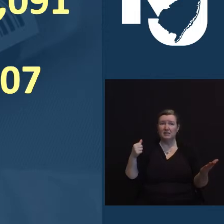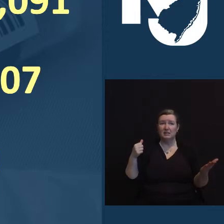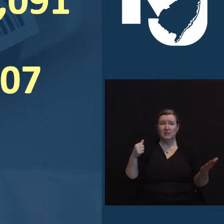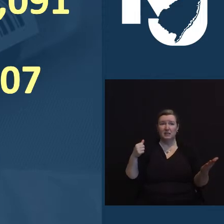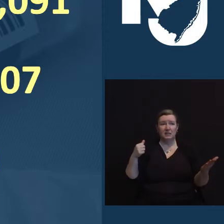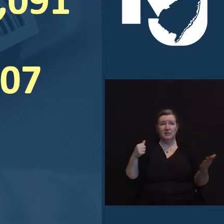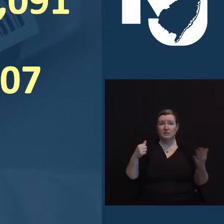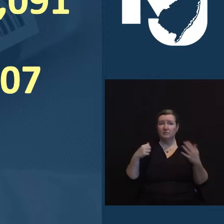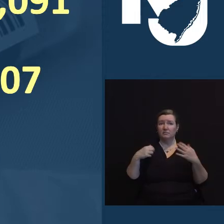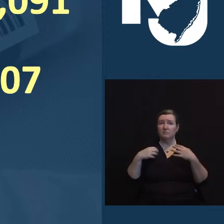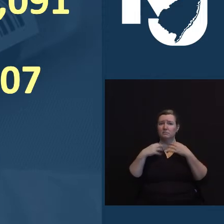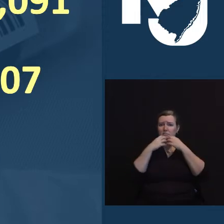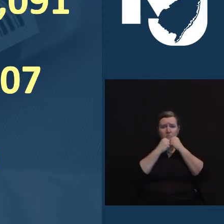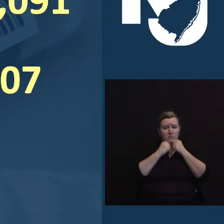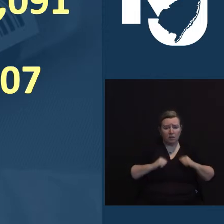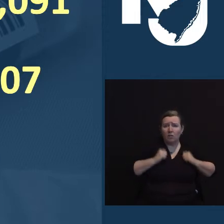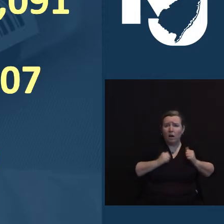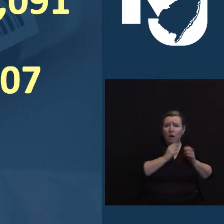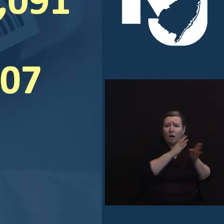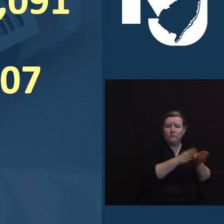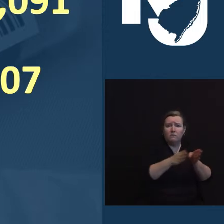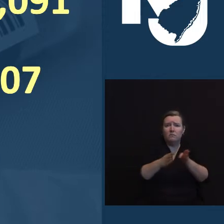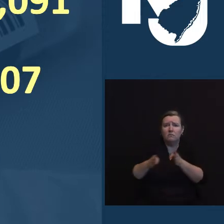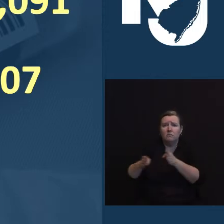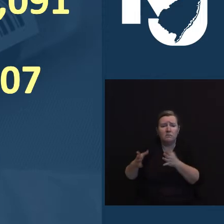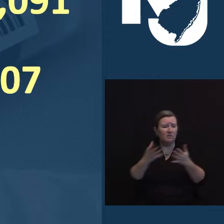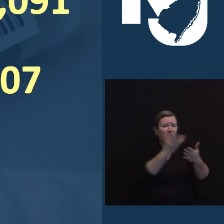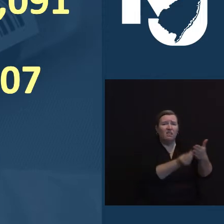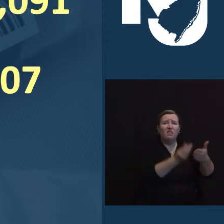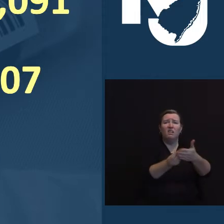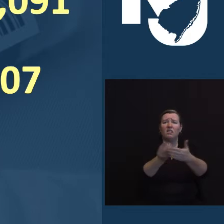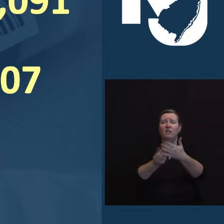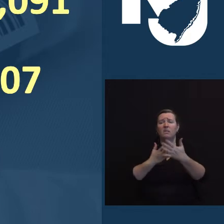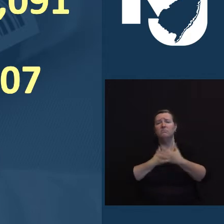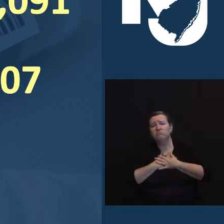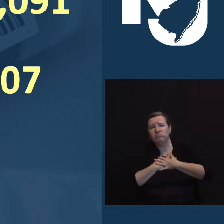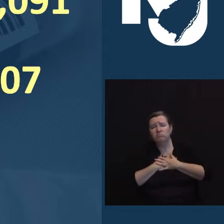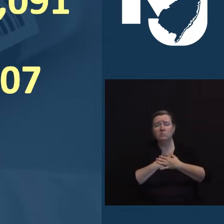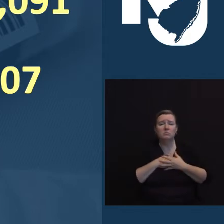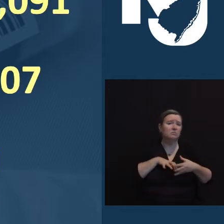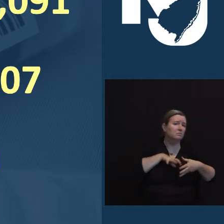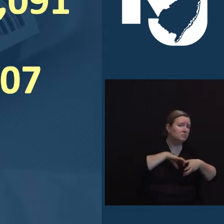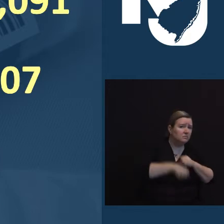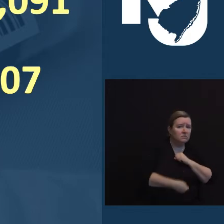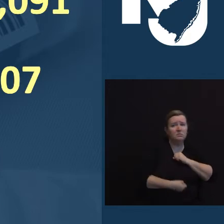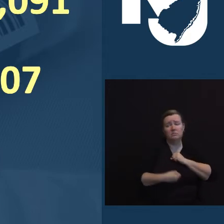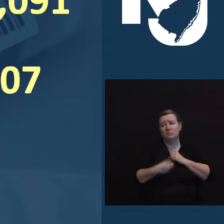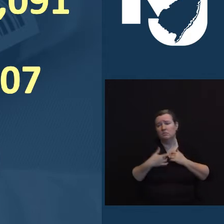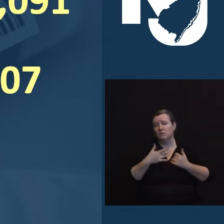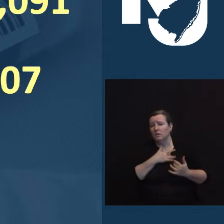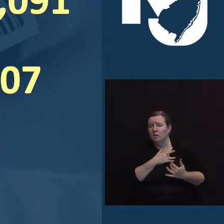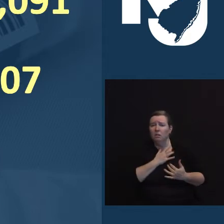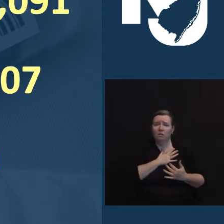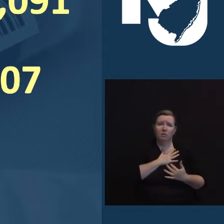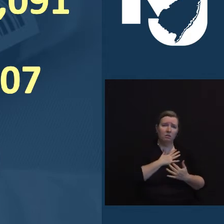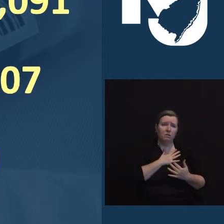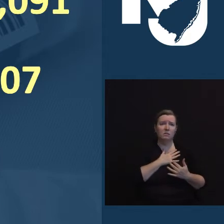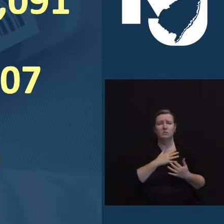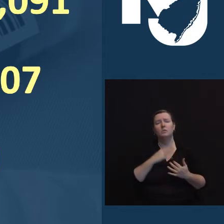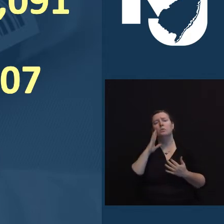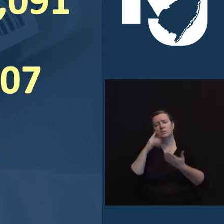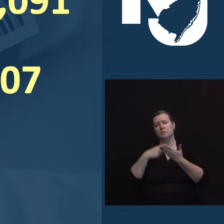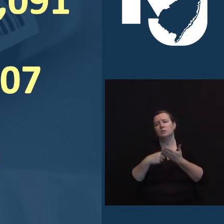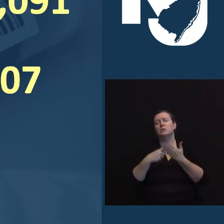lives lived, lost, family members mourning their passing, and we'll speak about a few today in a minute.